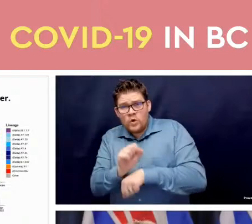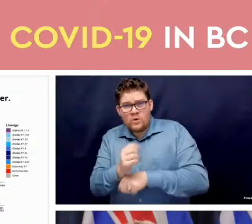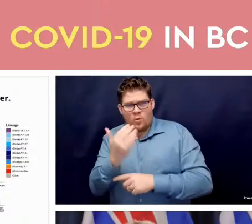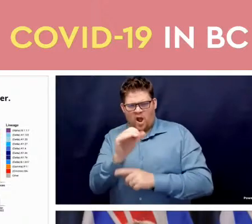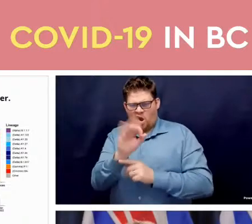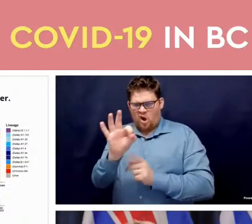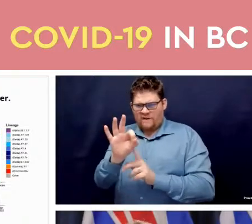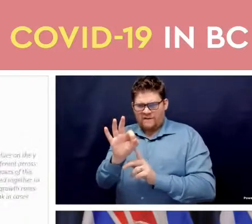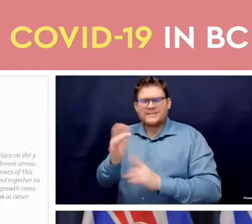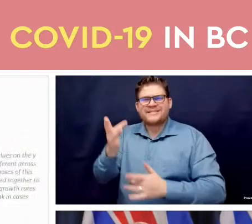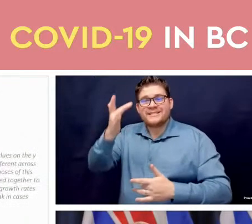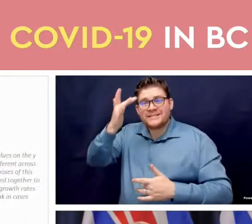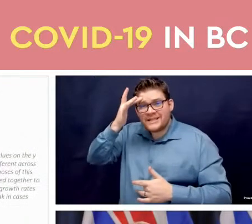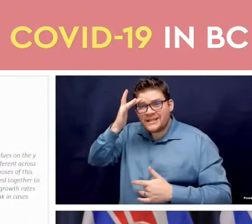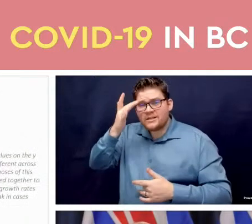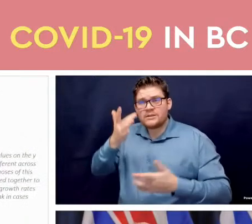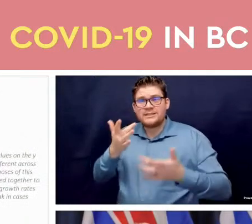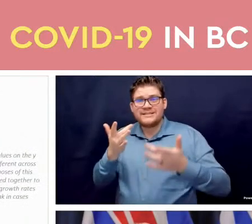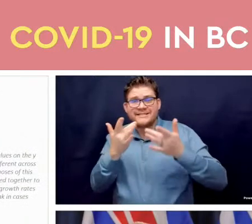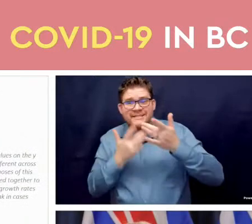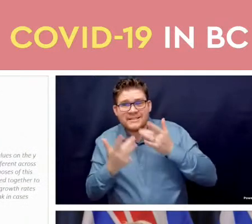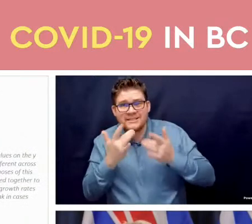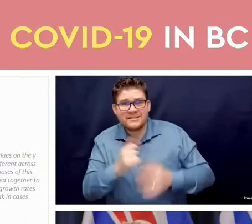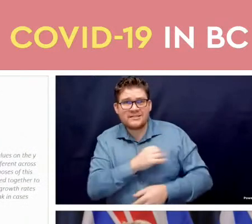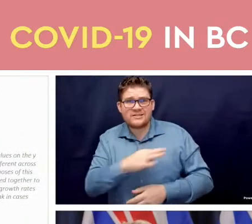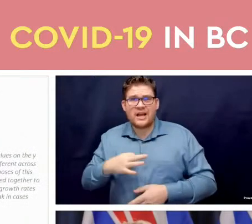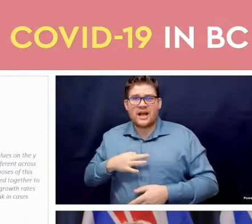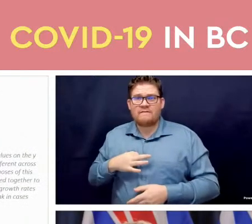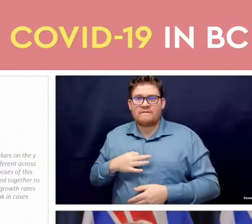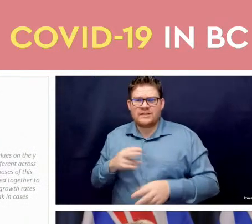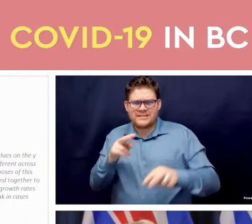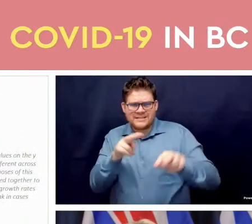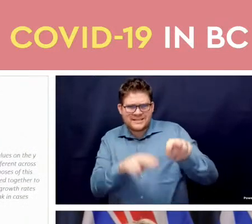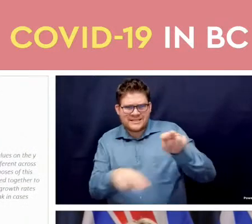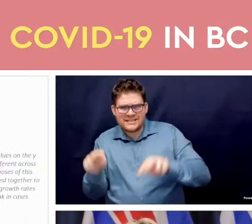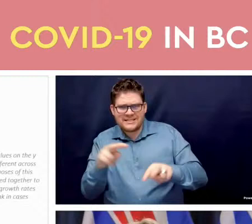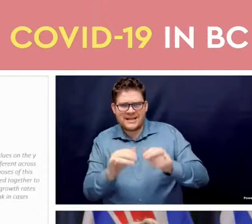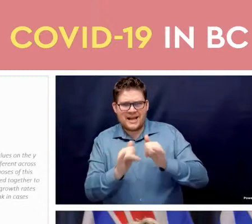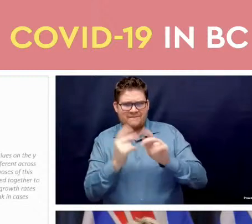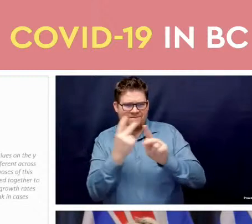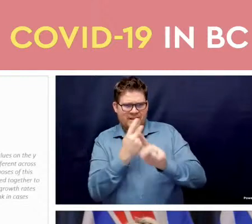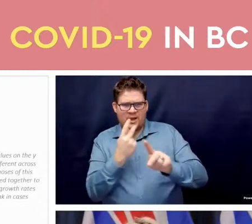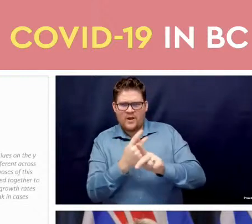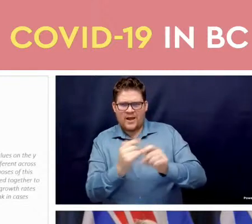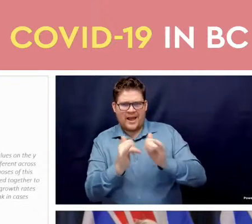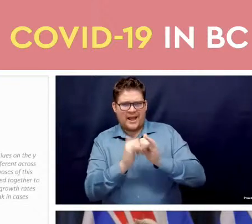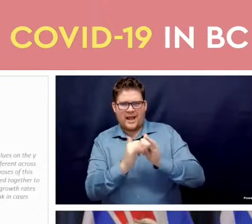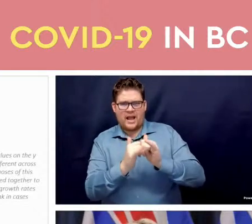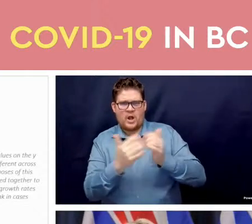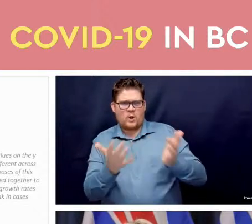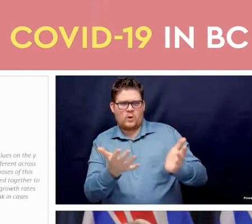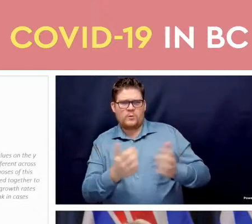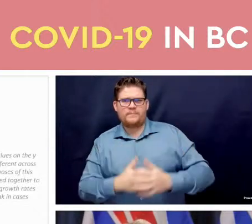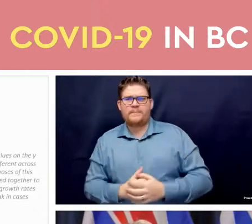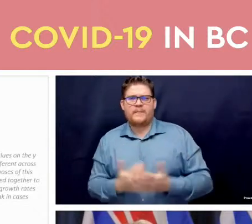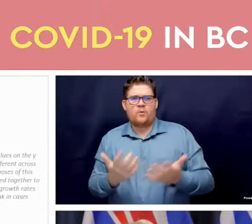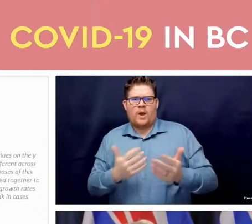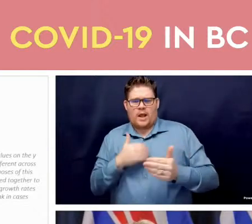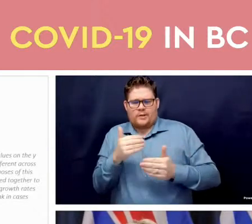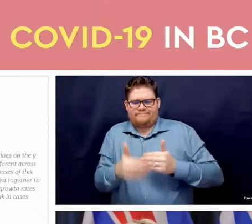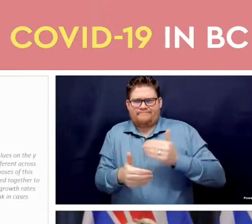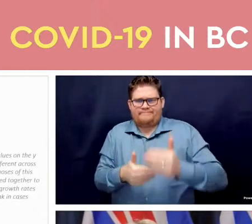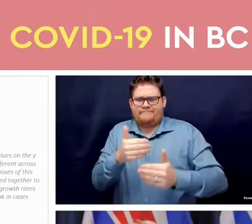before in this pandemic. So in trying to understand that, we've been looking at models, and we look